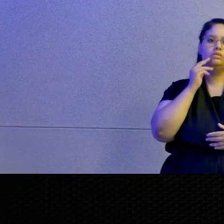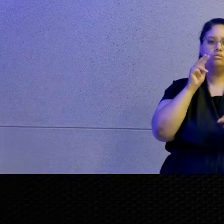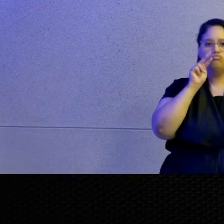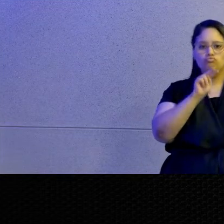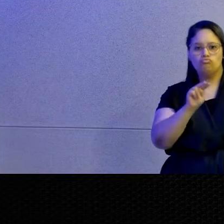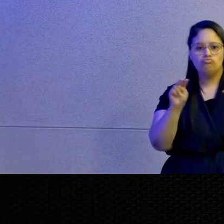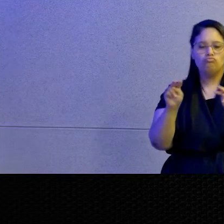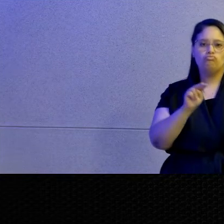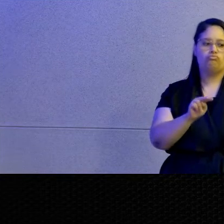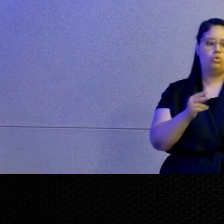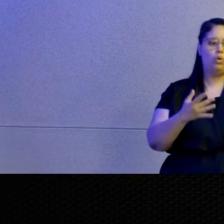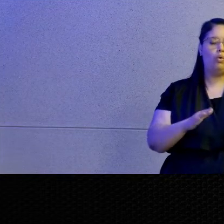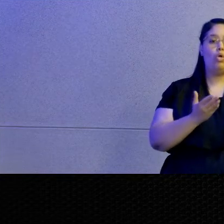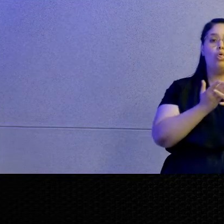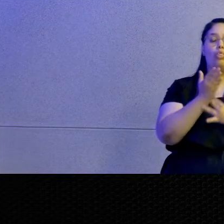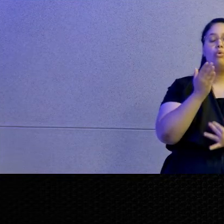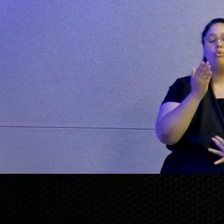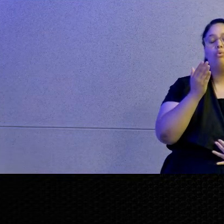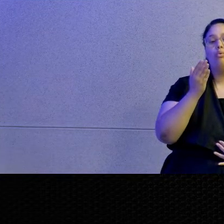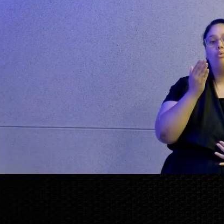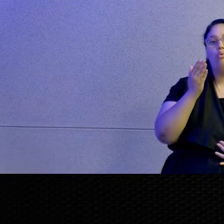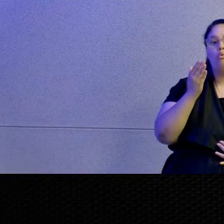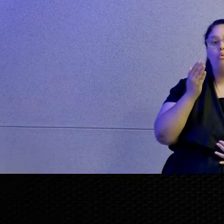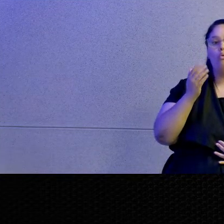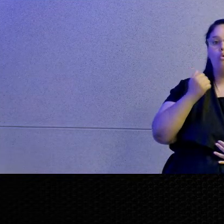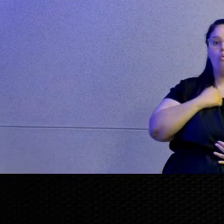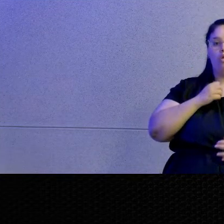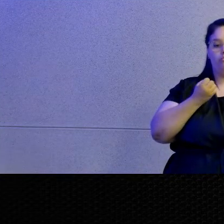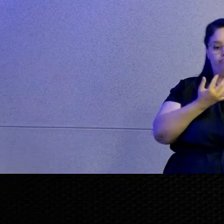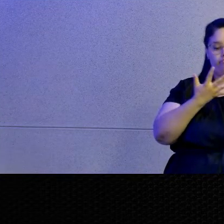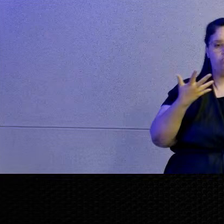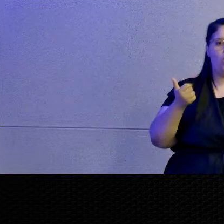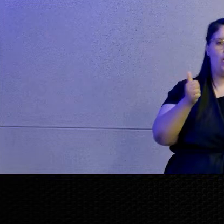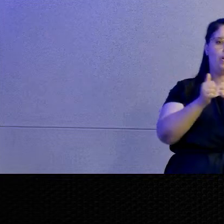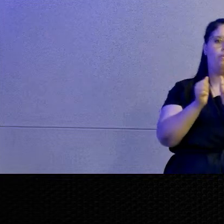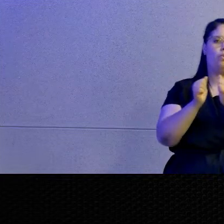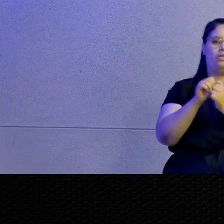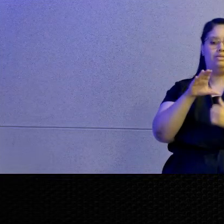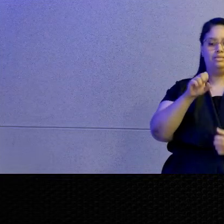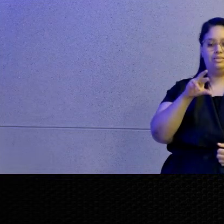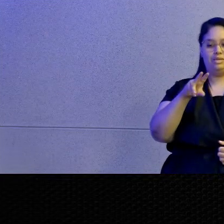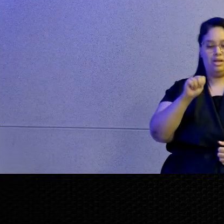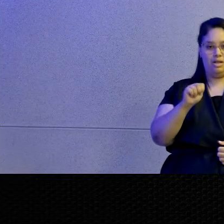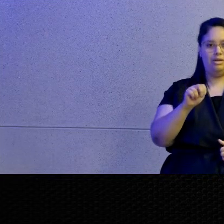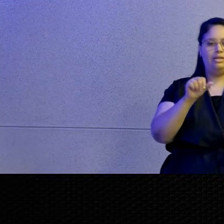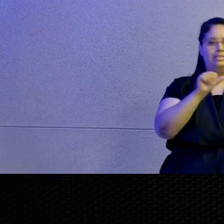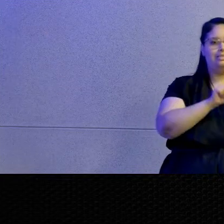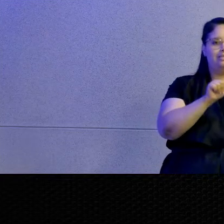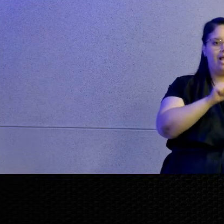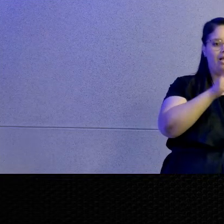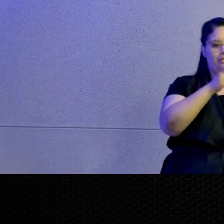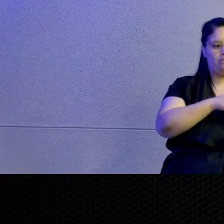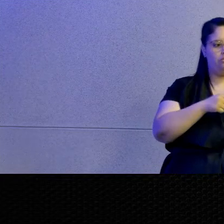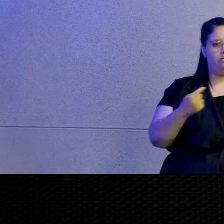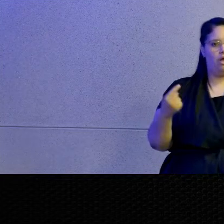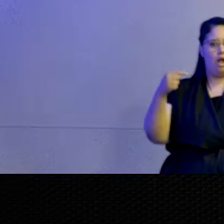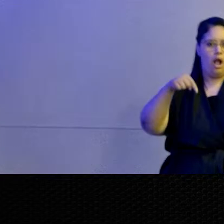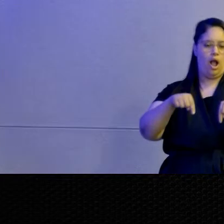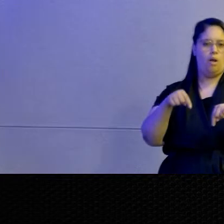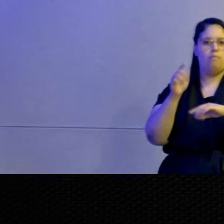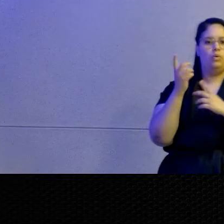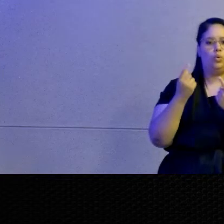experience. And it's through our collaborations with CERN that CERN scientists could come and conduct